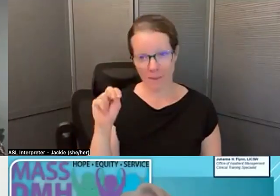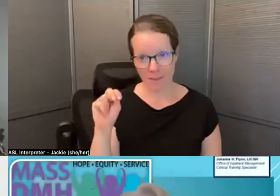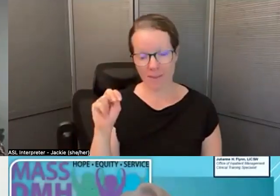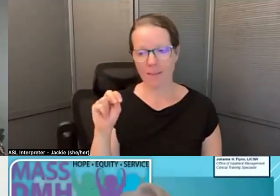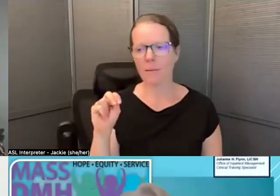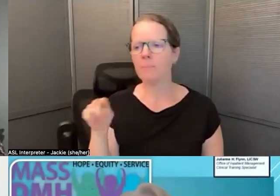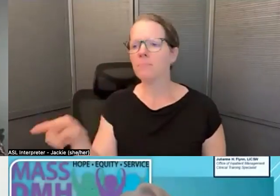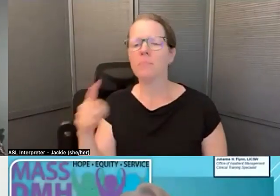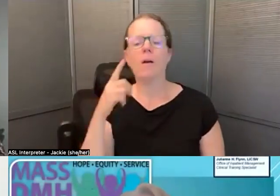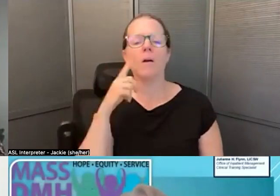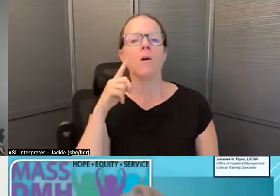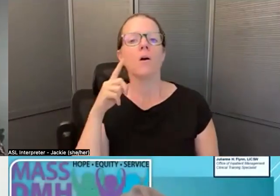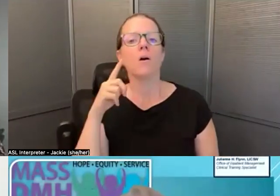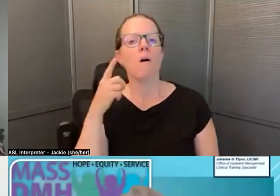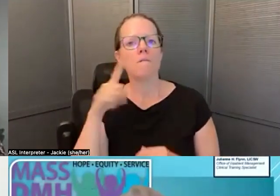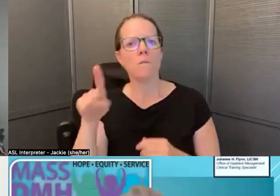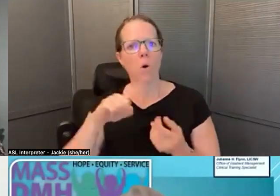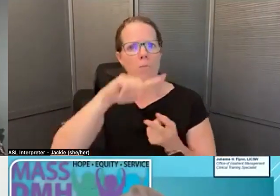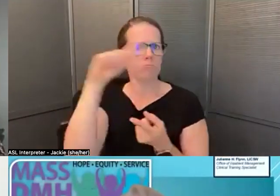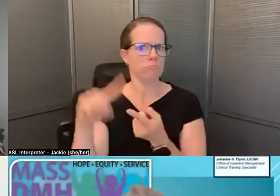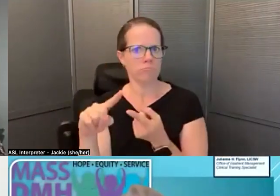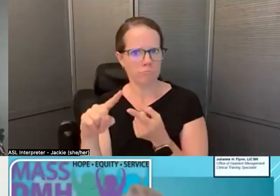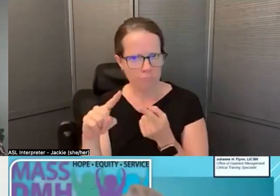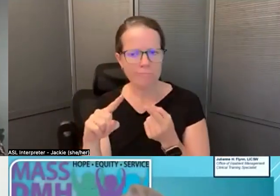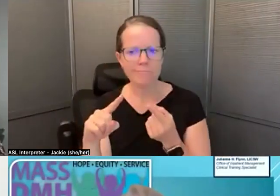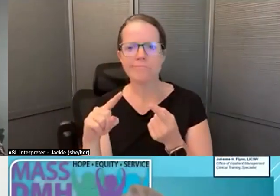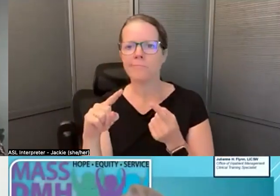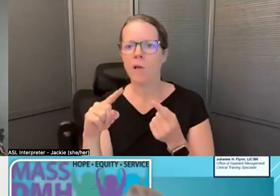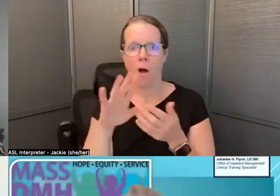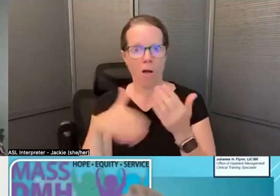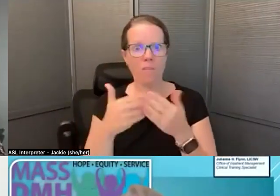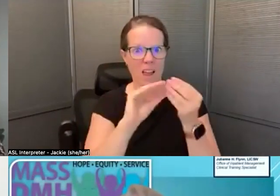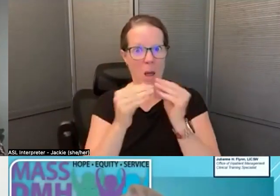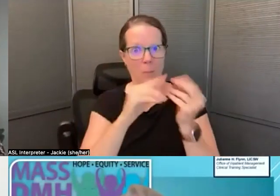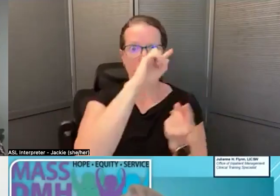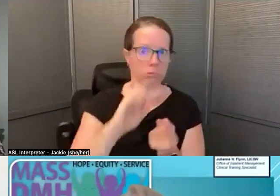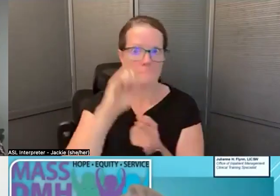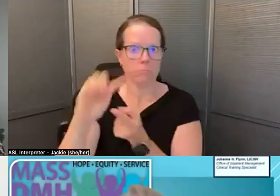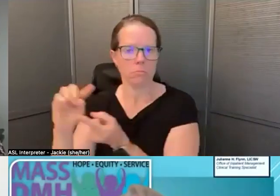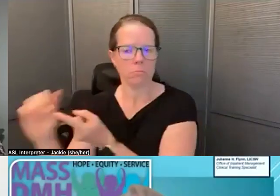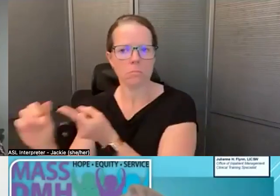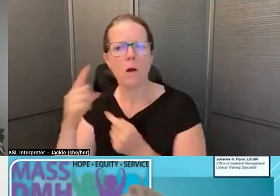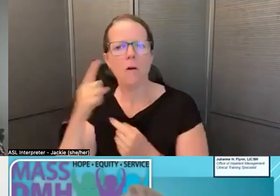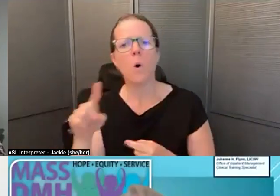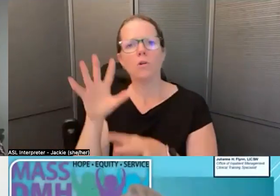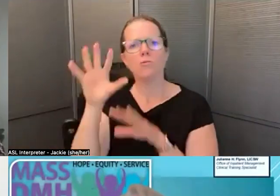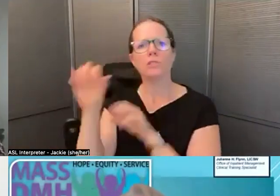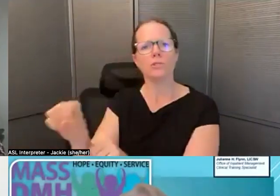attribute the reduction of aggressive incidents to? Was there anything specific that was most helpful?